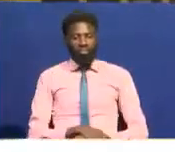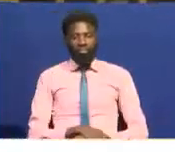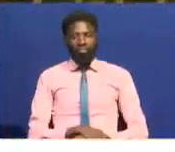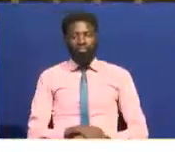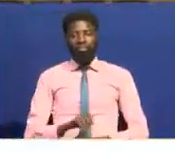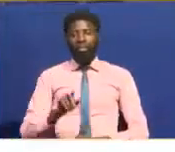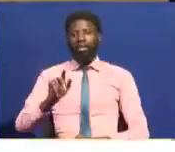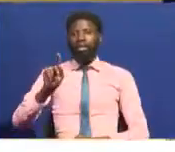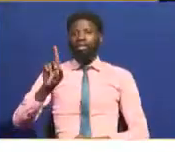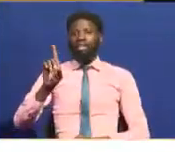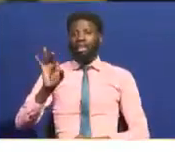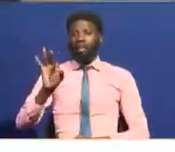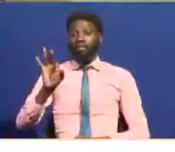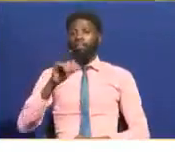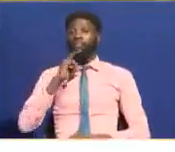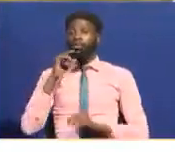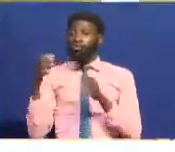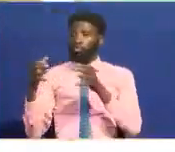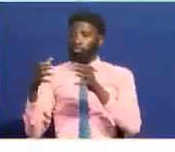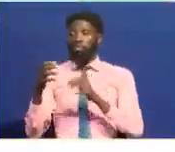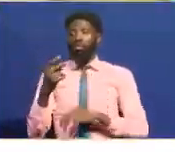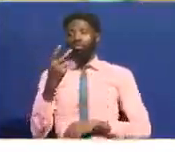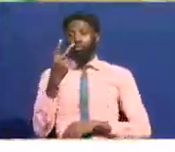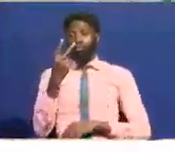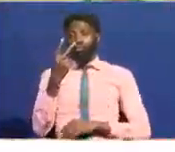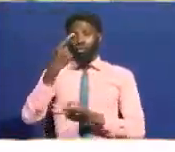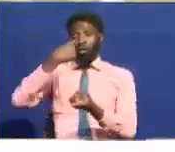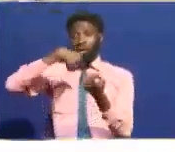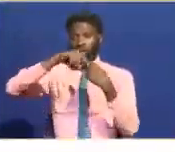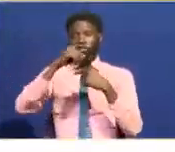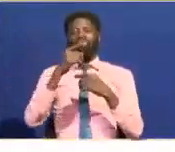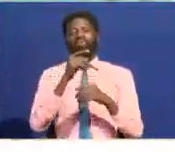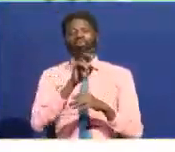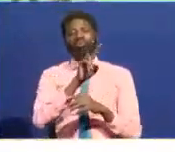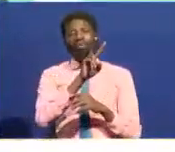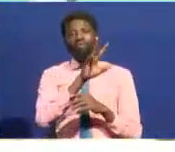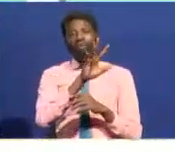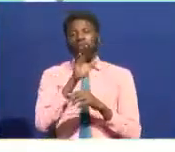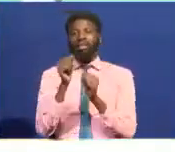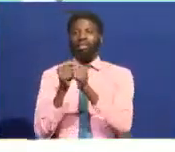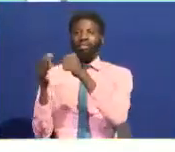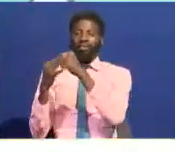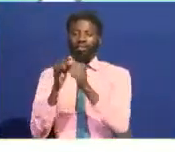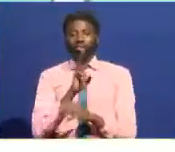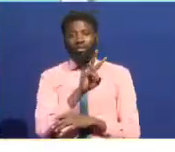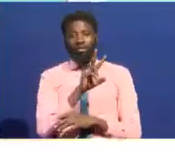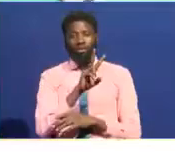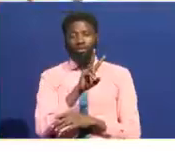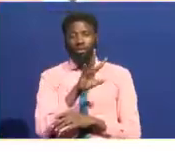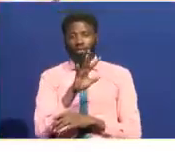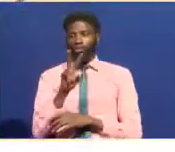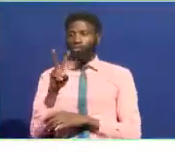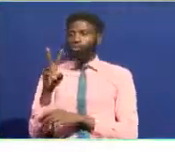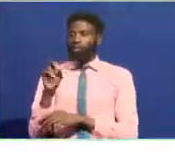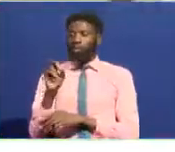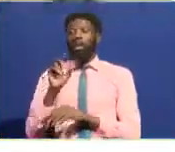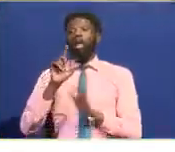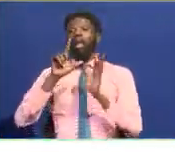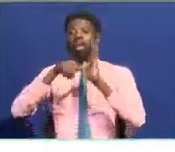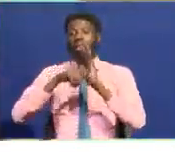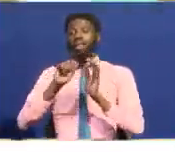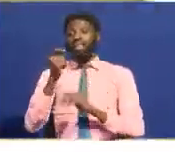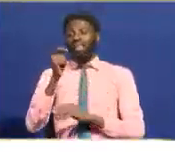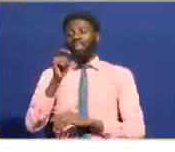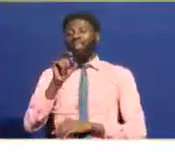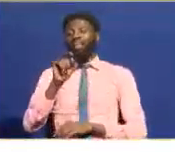The KDF men volleyball team bagged the first two sets, 25-18 and 25-20, before Kenya Forest Service did a turnaround to